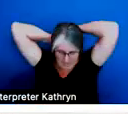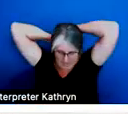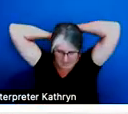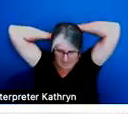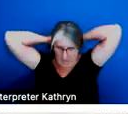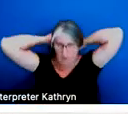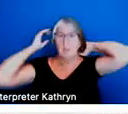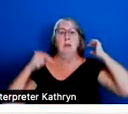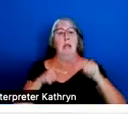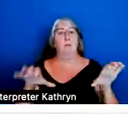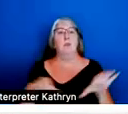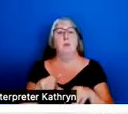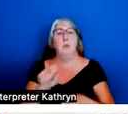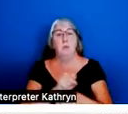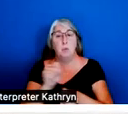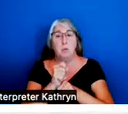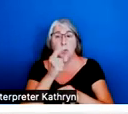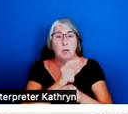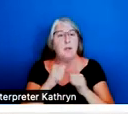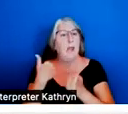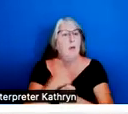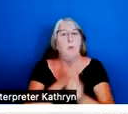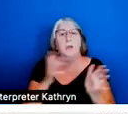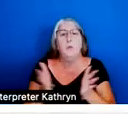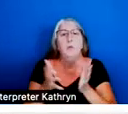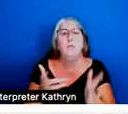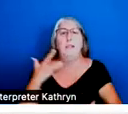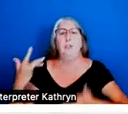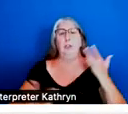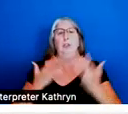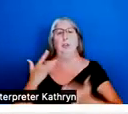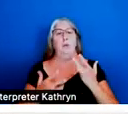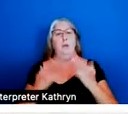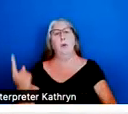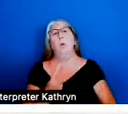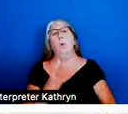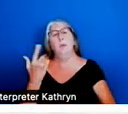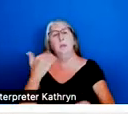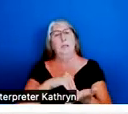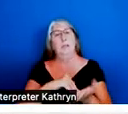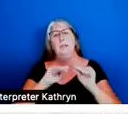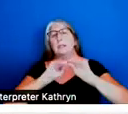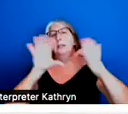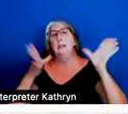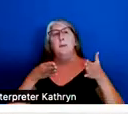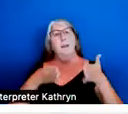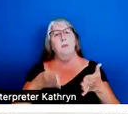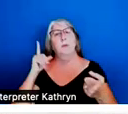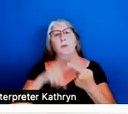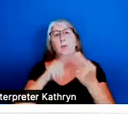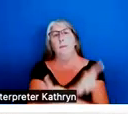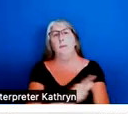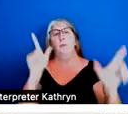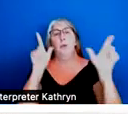as we do this work, right? And how do we cultivate joy? Always, again, a clear pathway towards